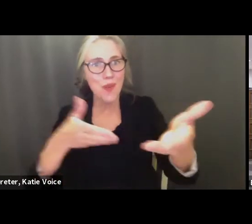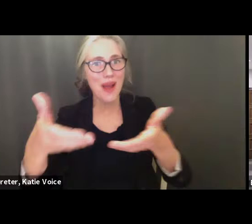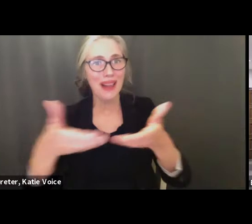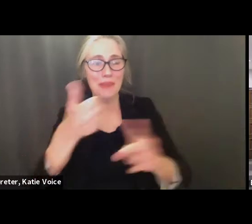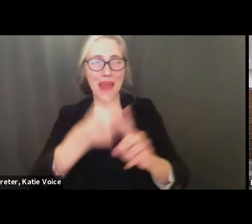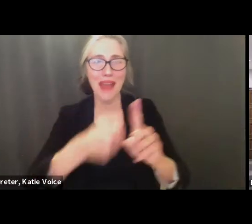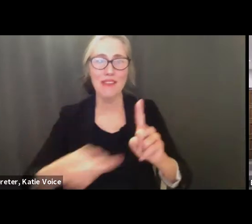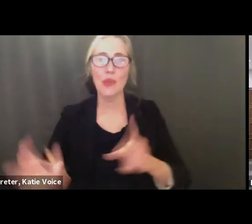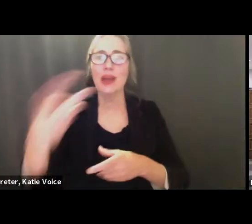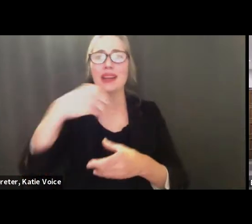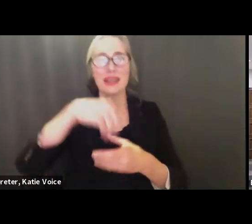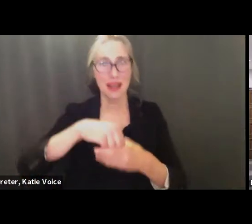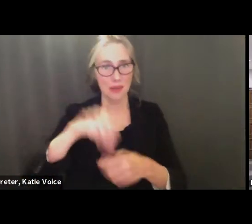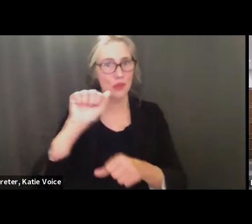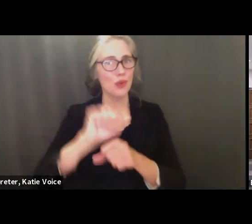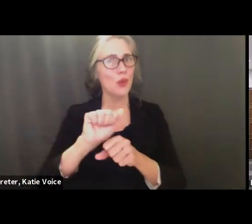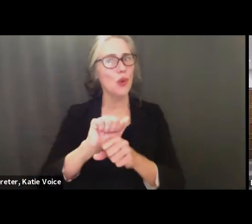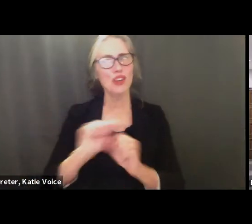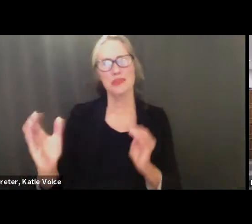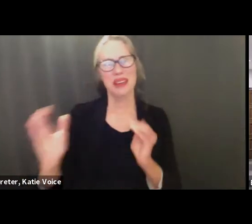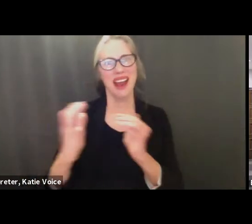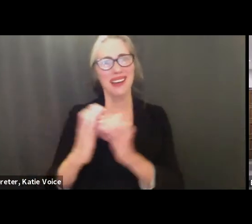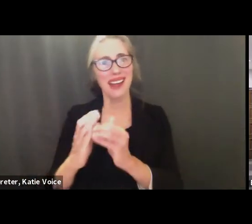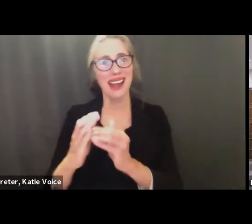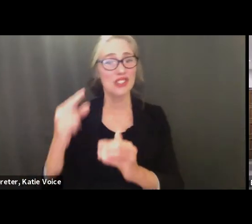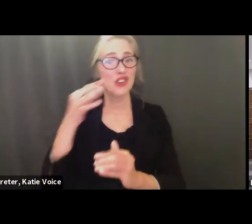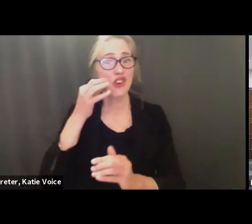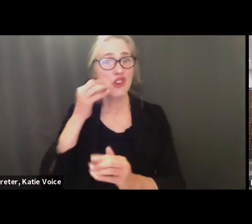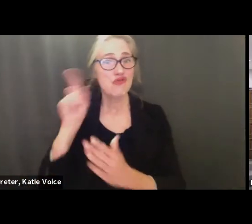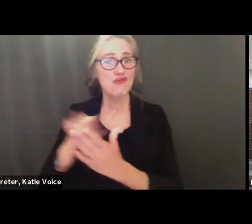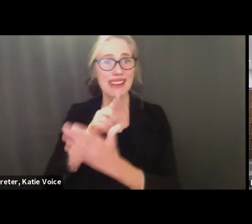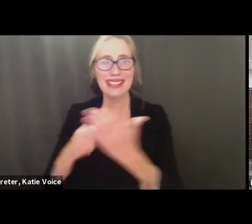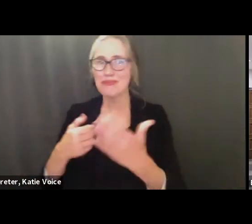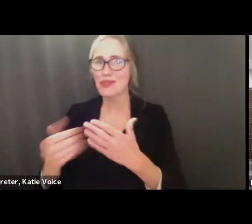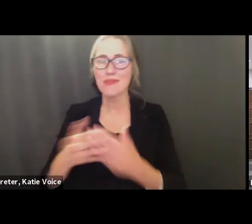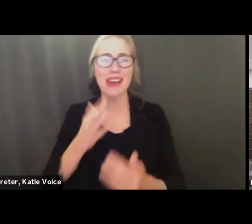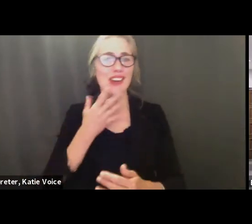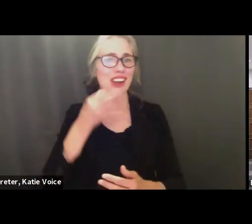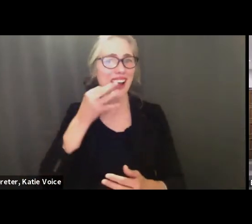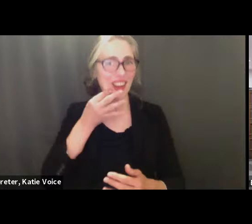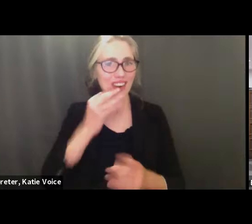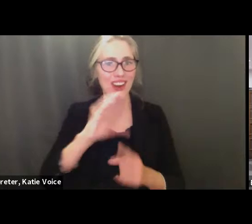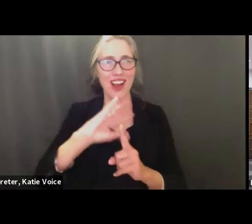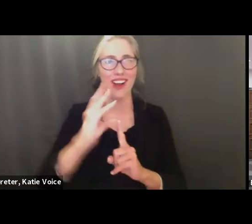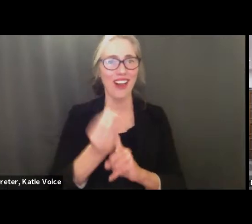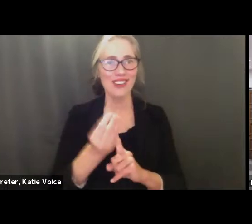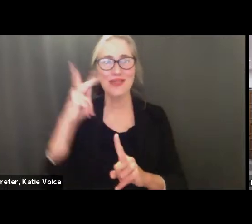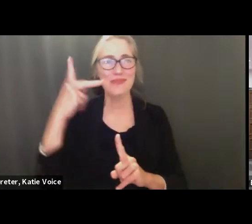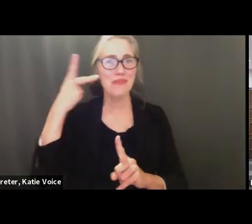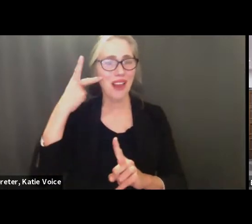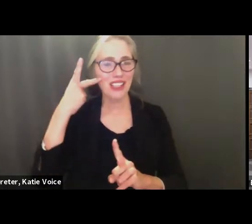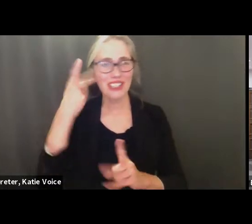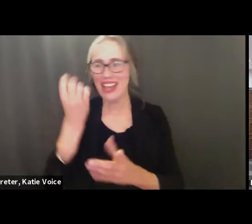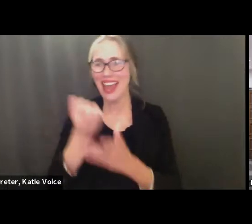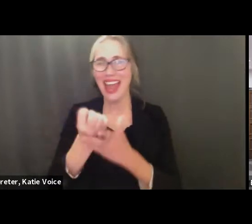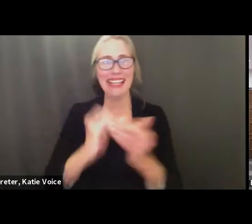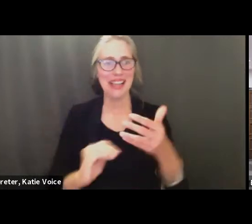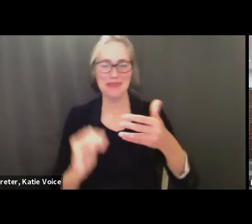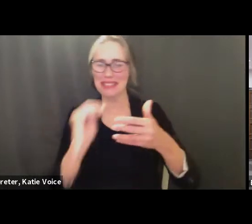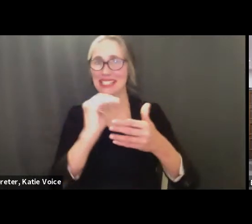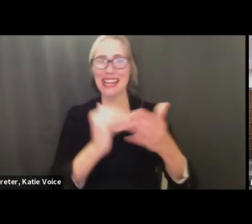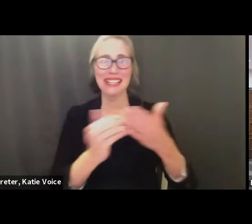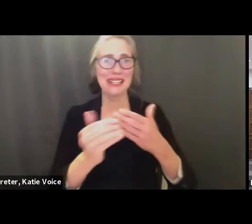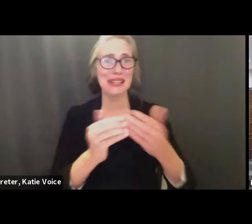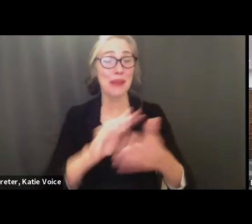everyone into this work of fighting racism, regardless of our color, of our culture, our politics, or economic status. Through a